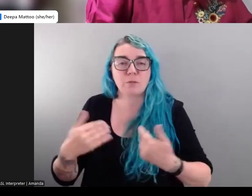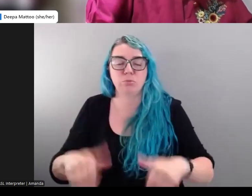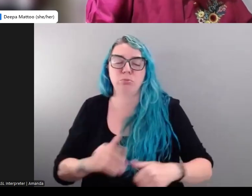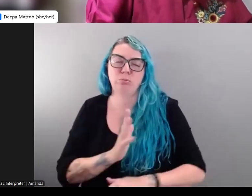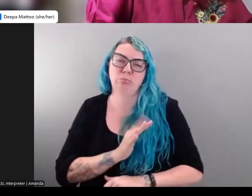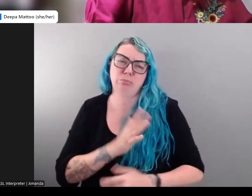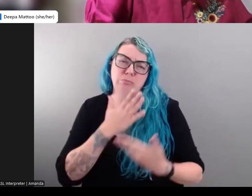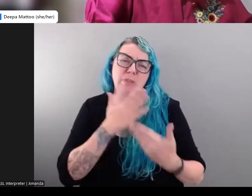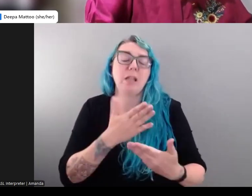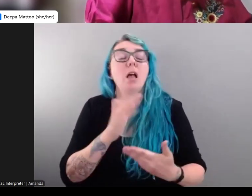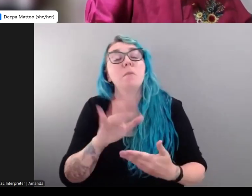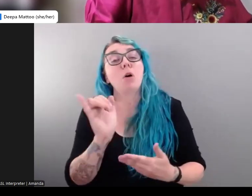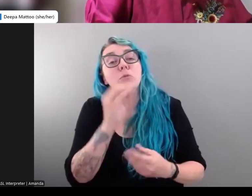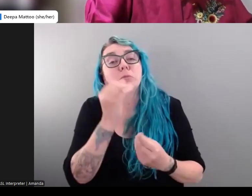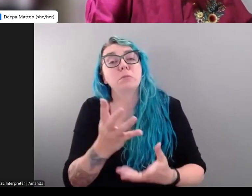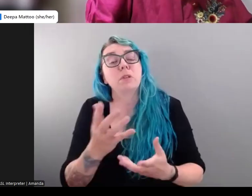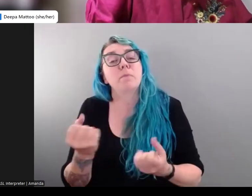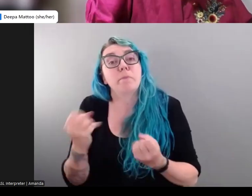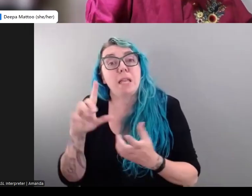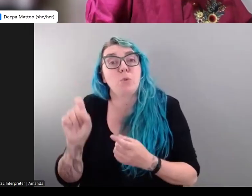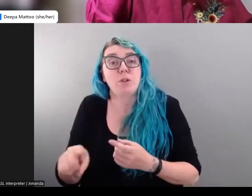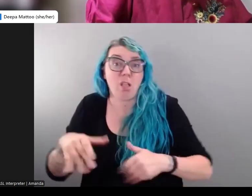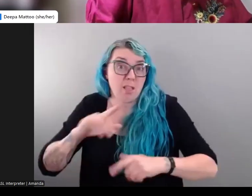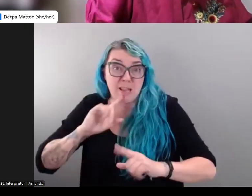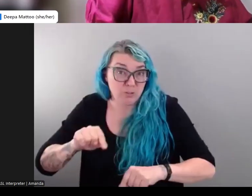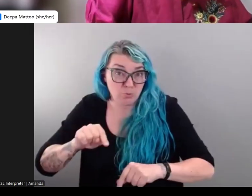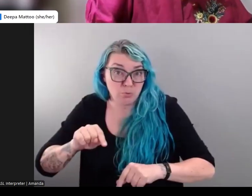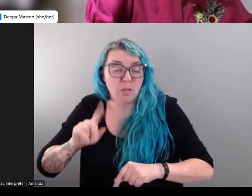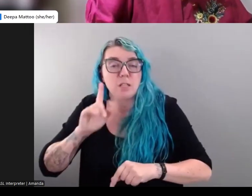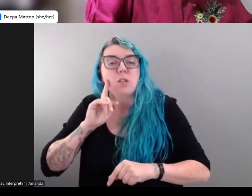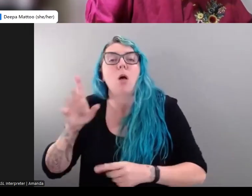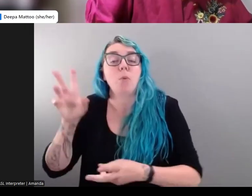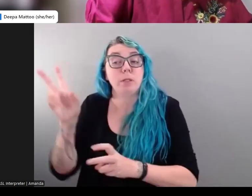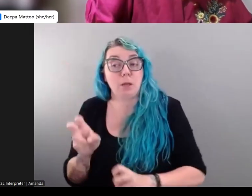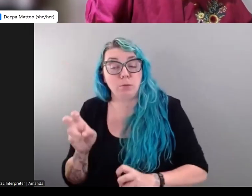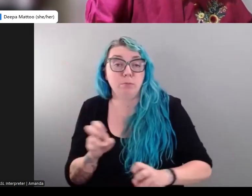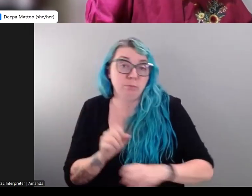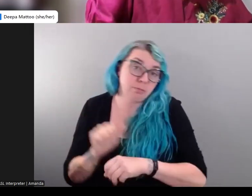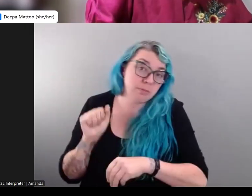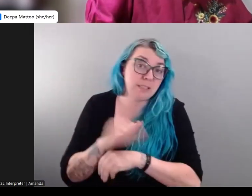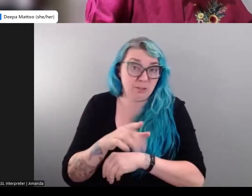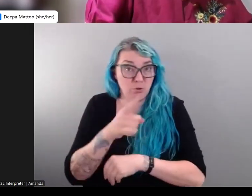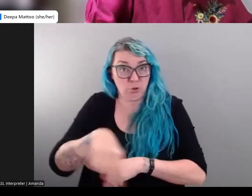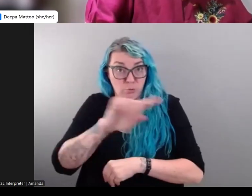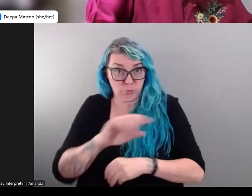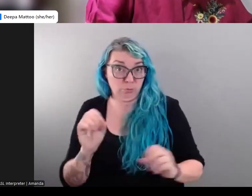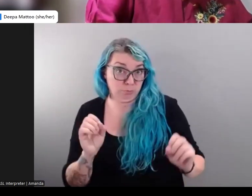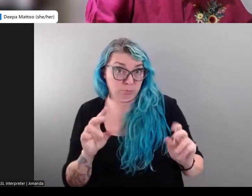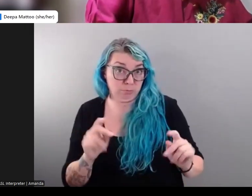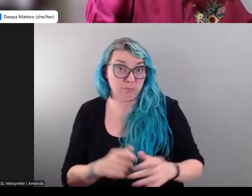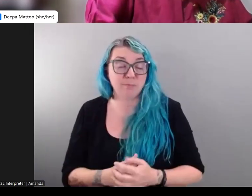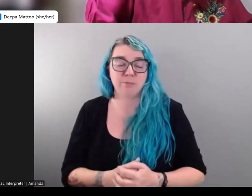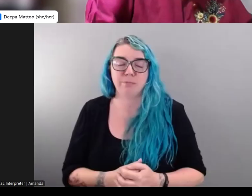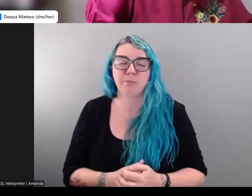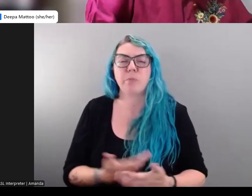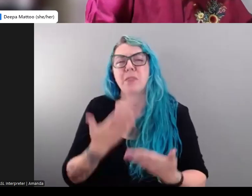share the questions that were submitted. Not all of them were responded to. It might be helpful for you to have as well. Thank you to everyone who was participating and